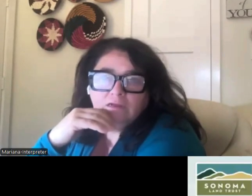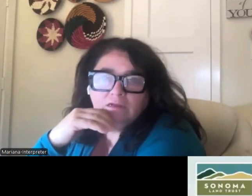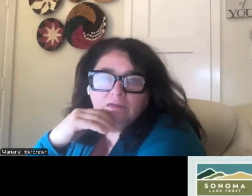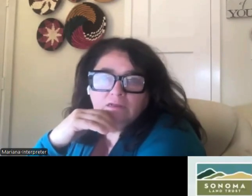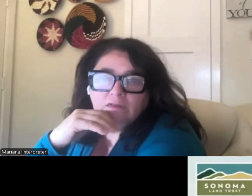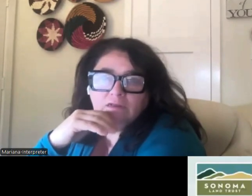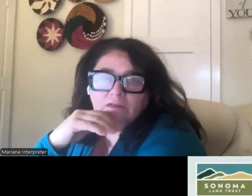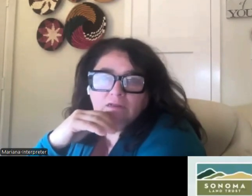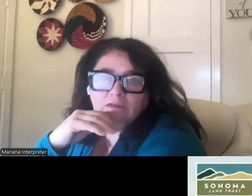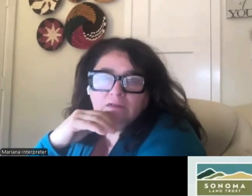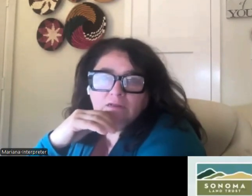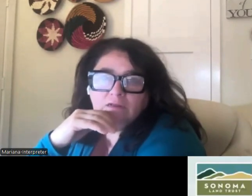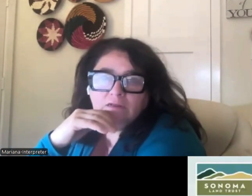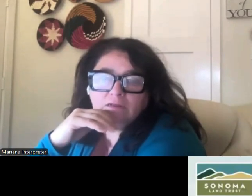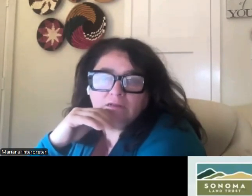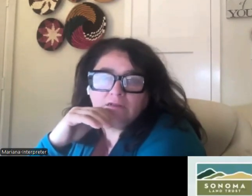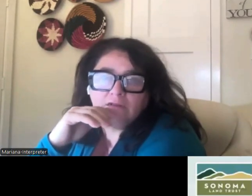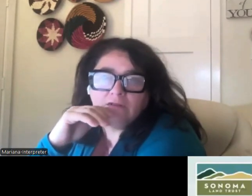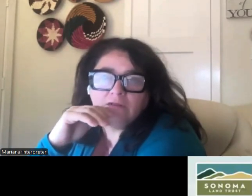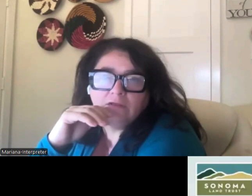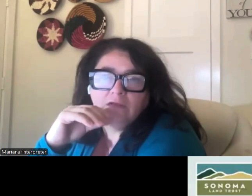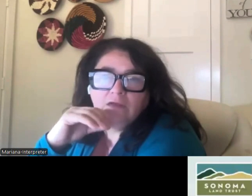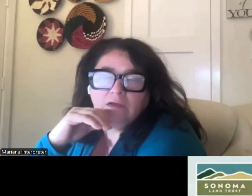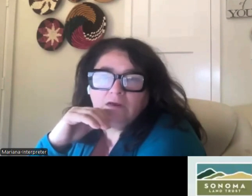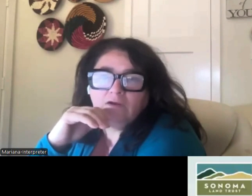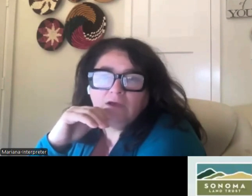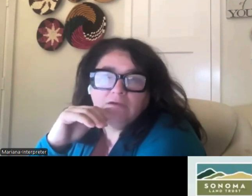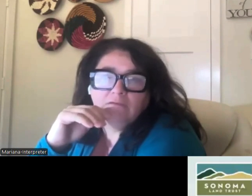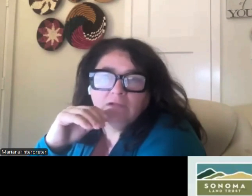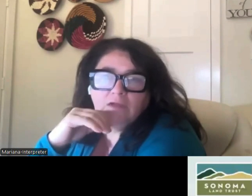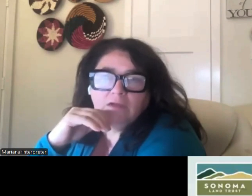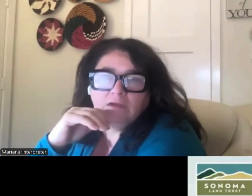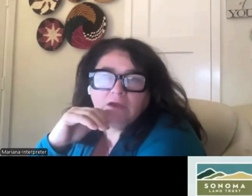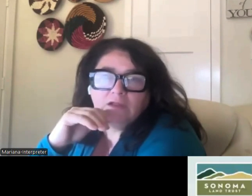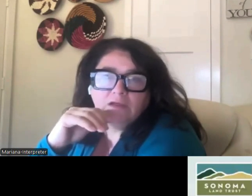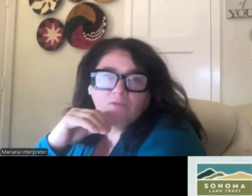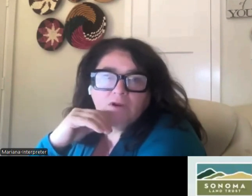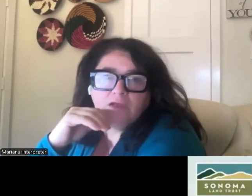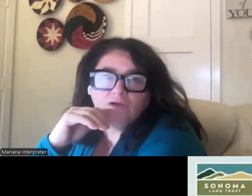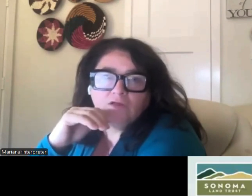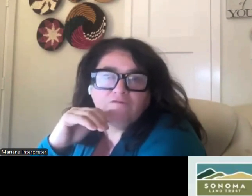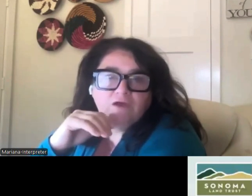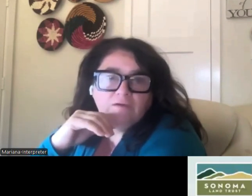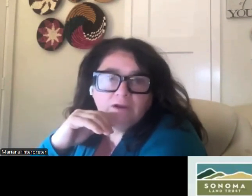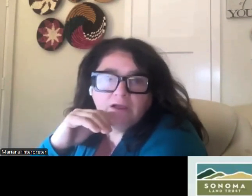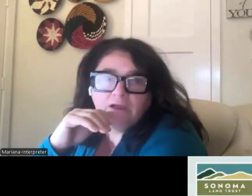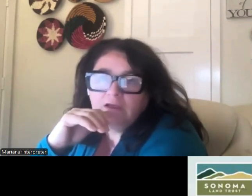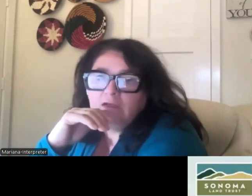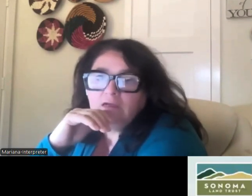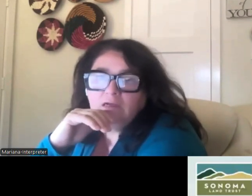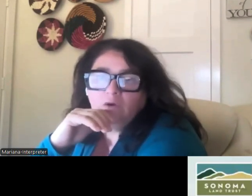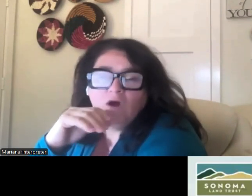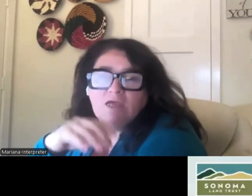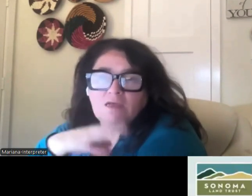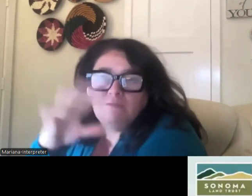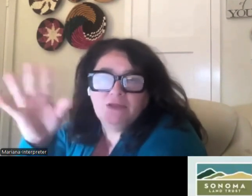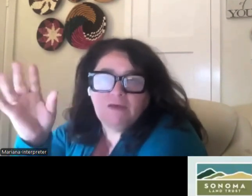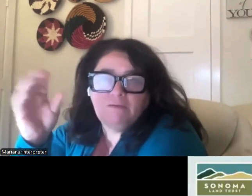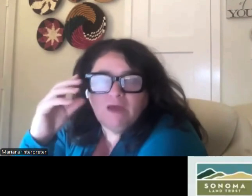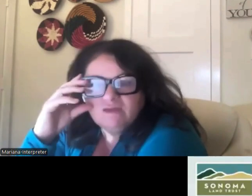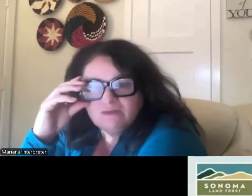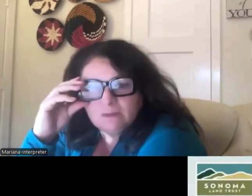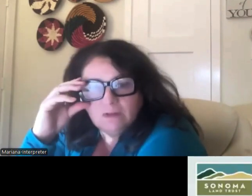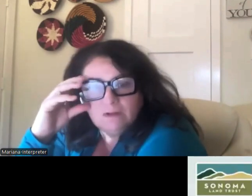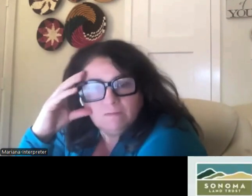fever. There aren't mass epidemics where everyone in a community gets it all at once in the same way there would be with the flu or something or